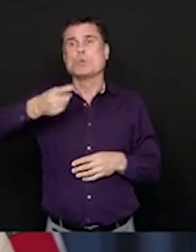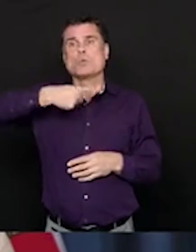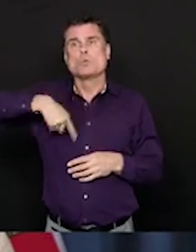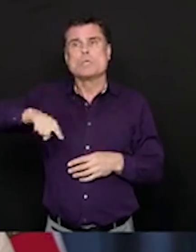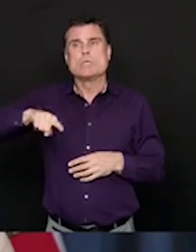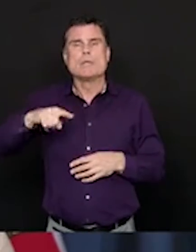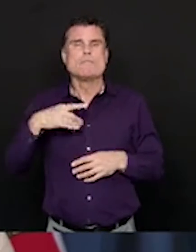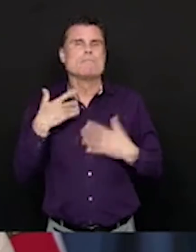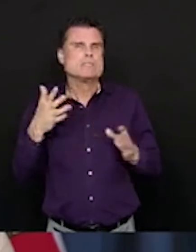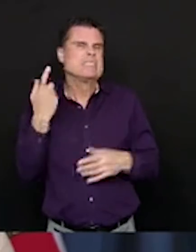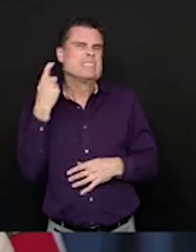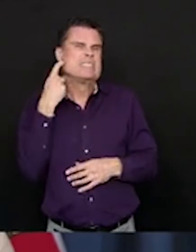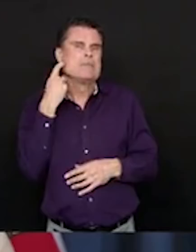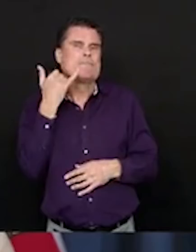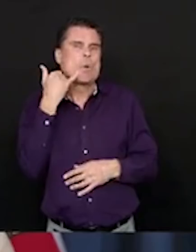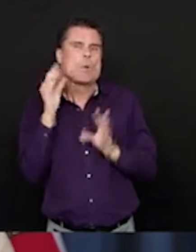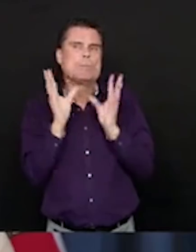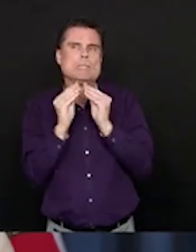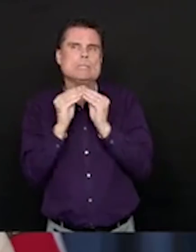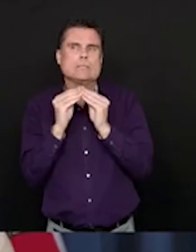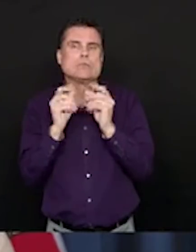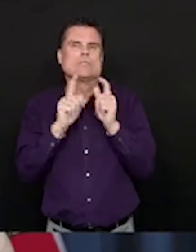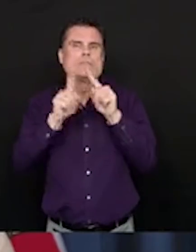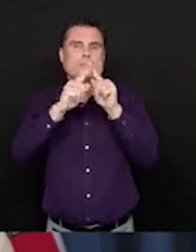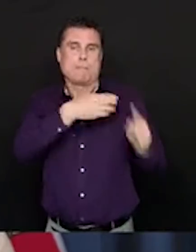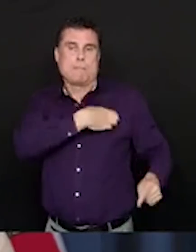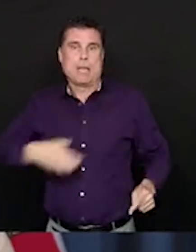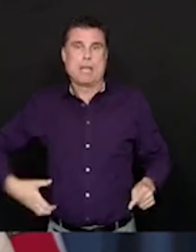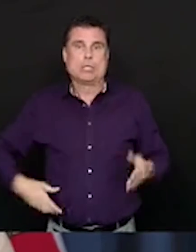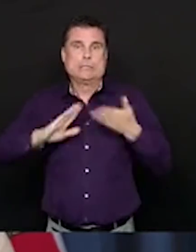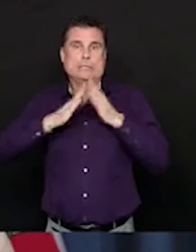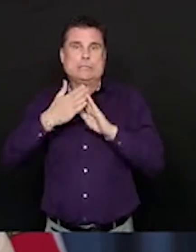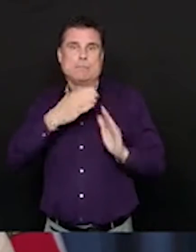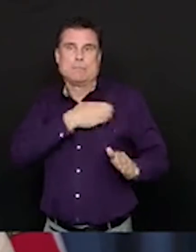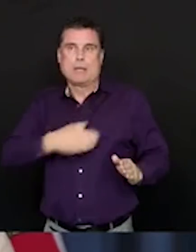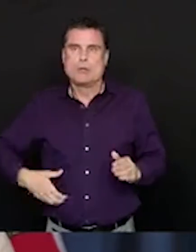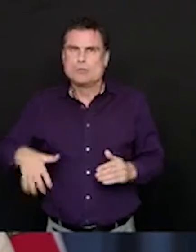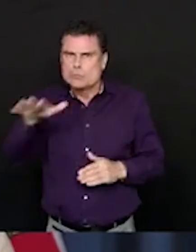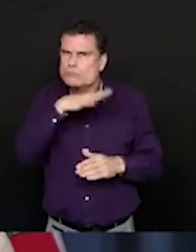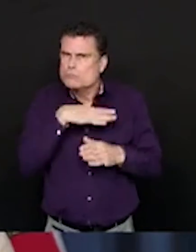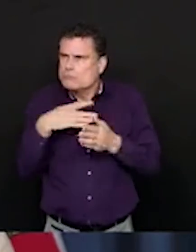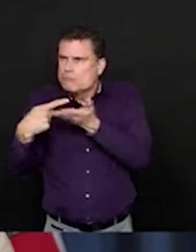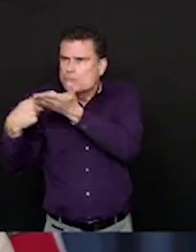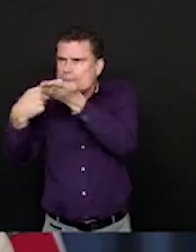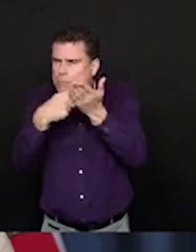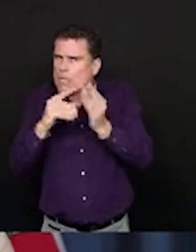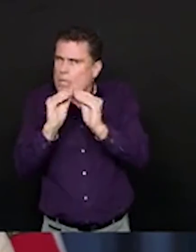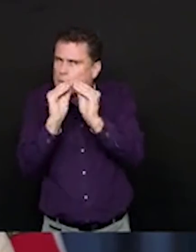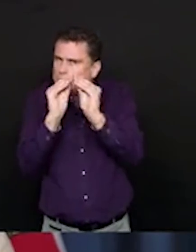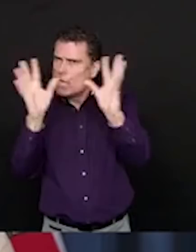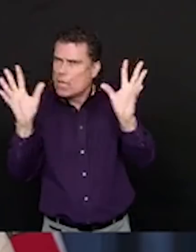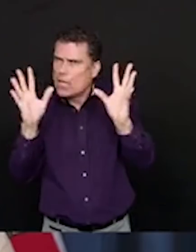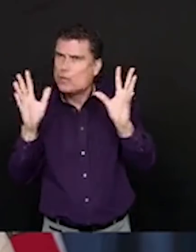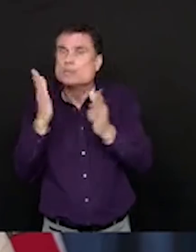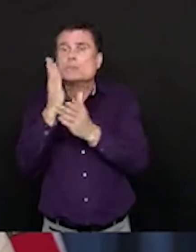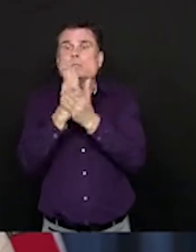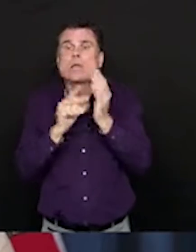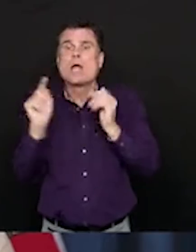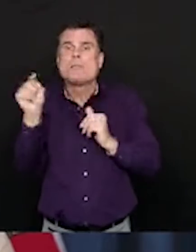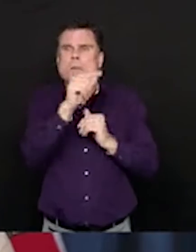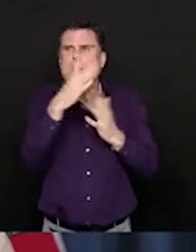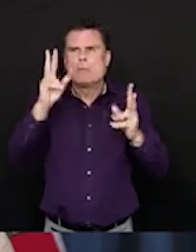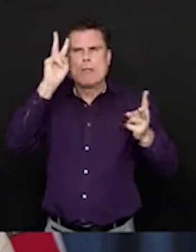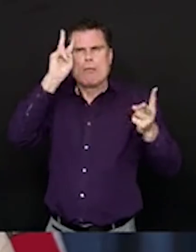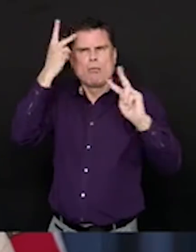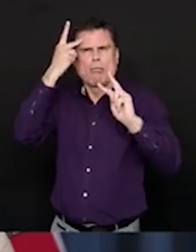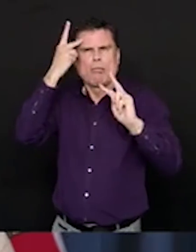it was really quite a bit of misinformation that was out there, and what it needed was a good communication with everybody. So